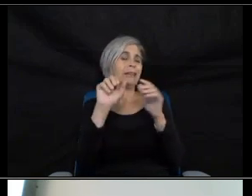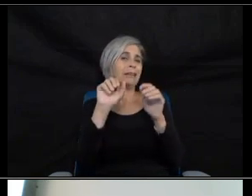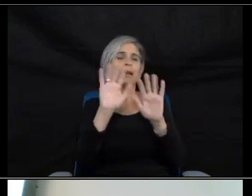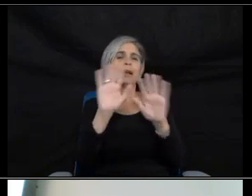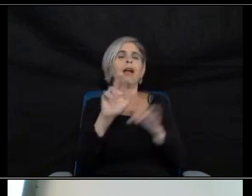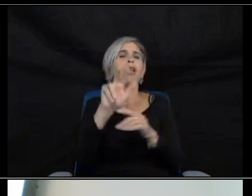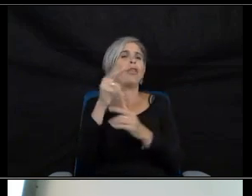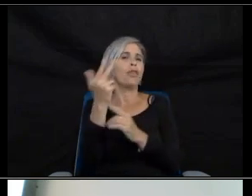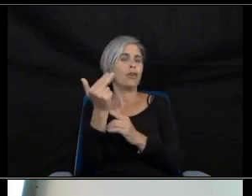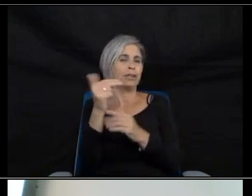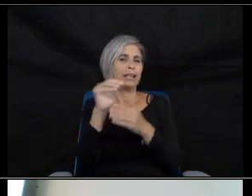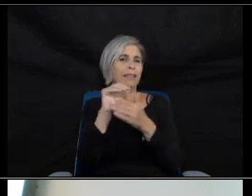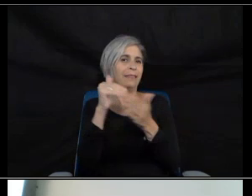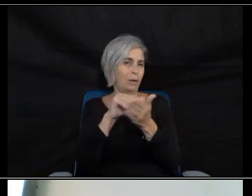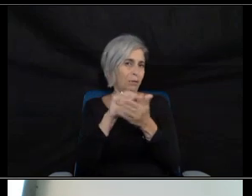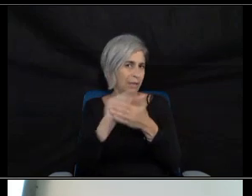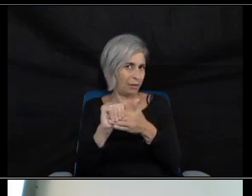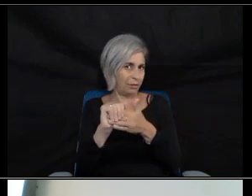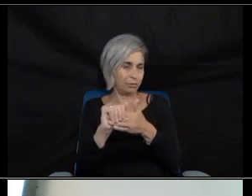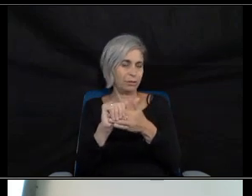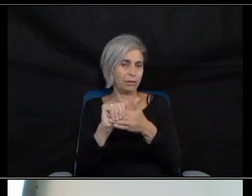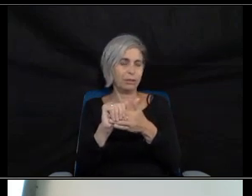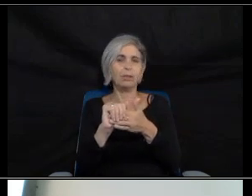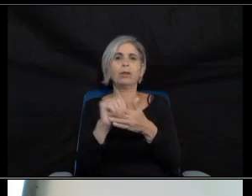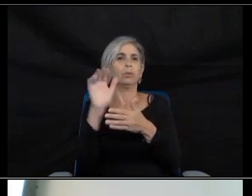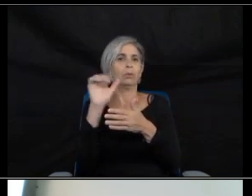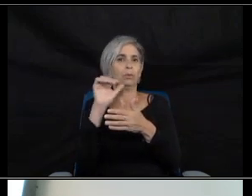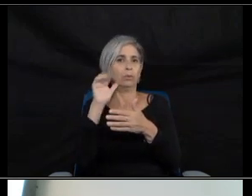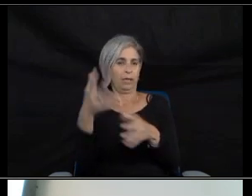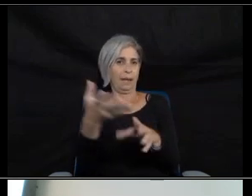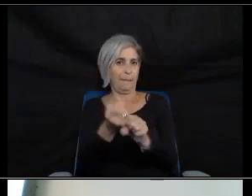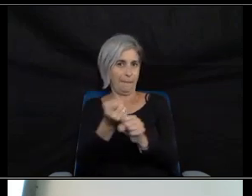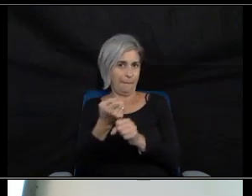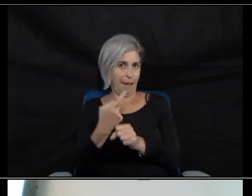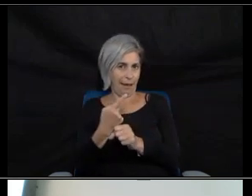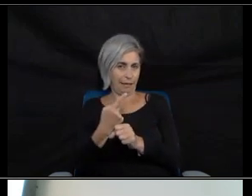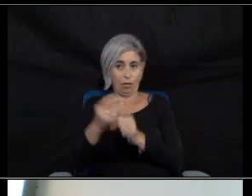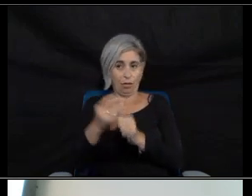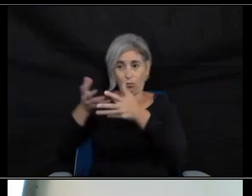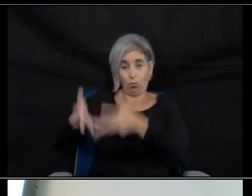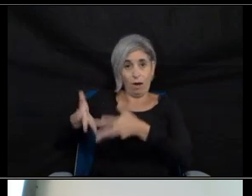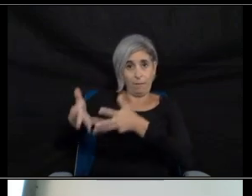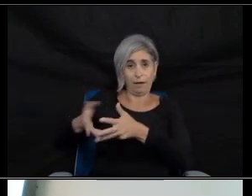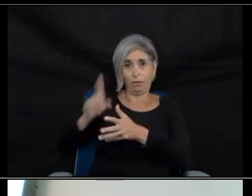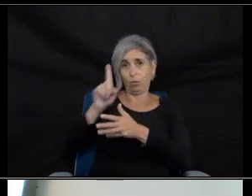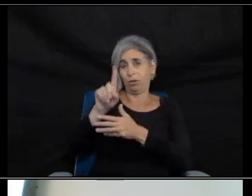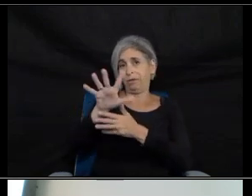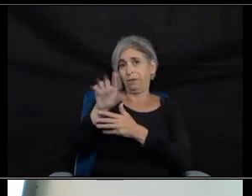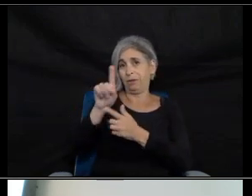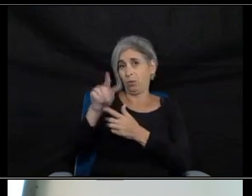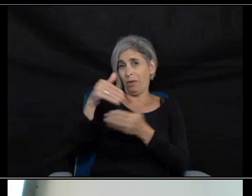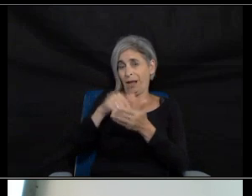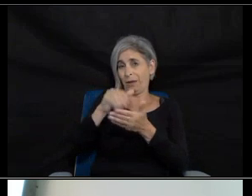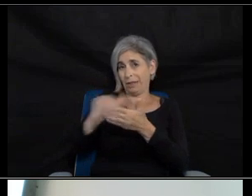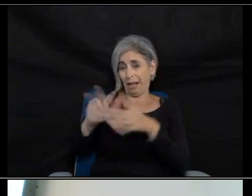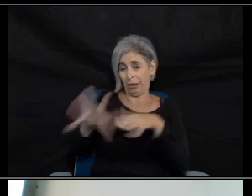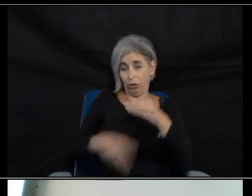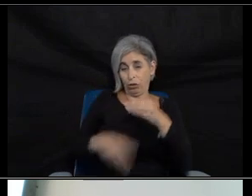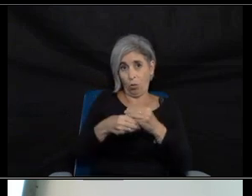sorry, $13,000 of that would be reimbursed. And then the remainder of the $151,000